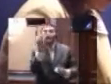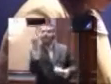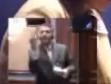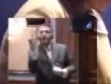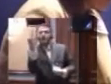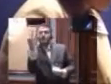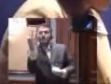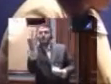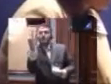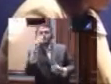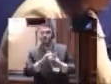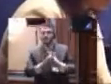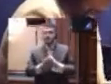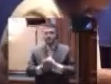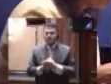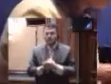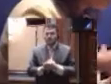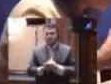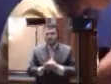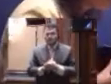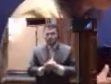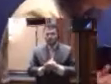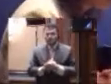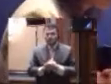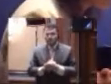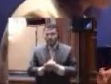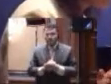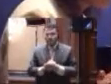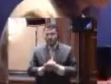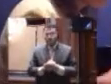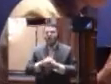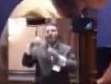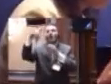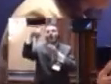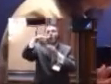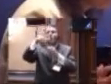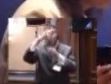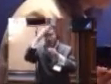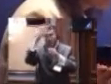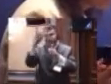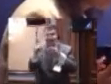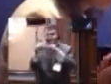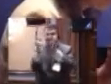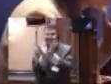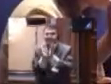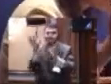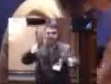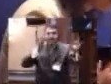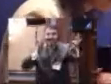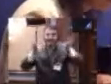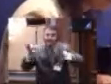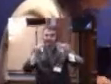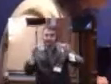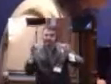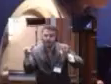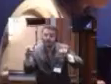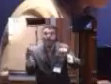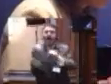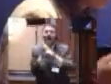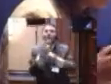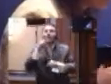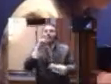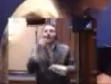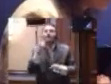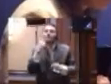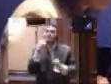evolved its views beyond what was identified in 1998 by the then